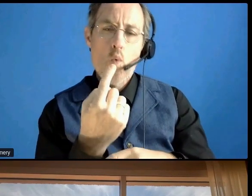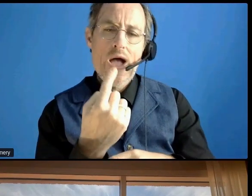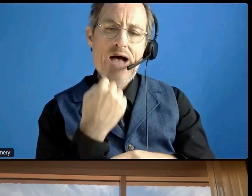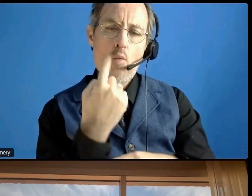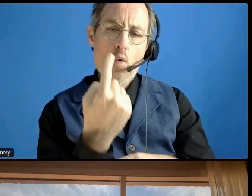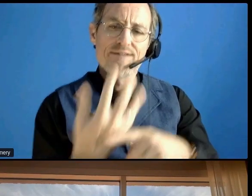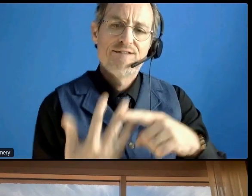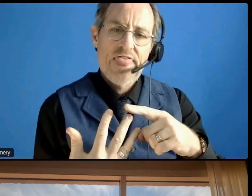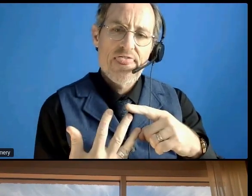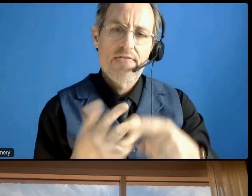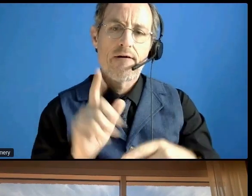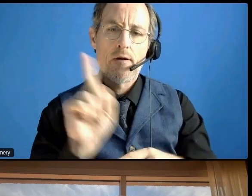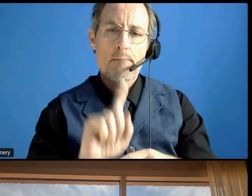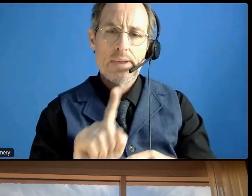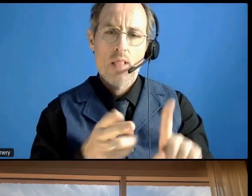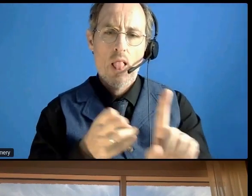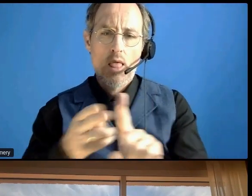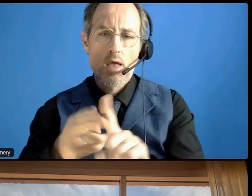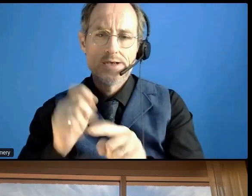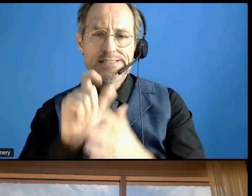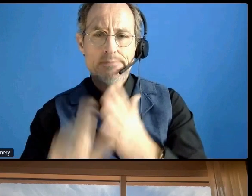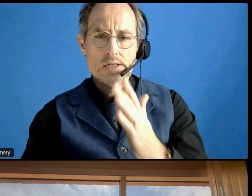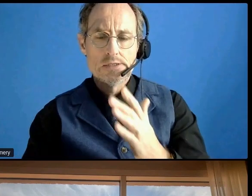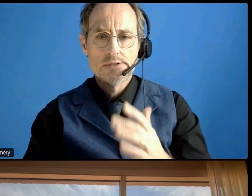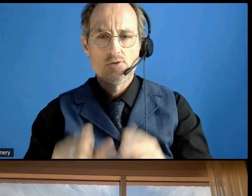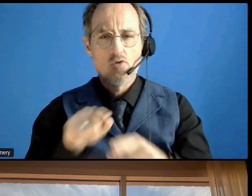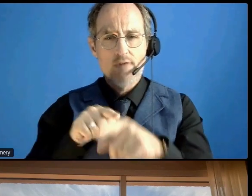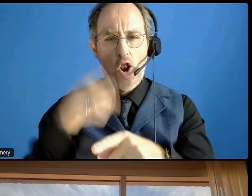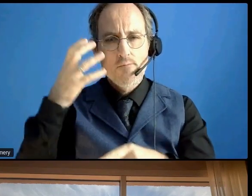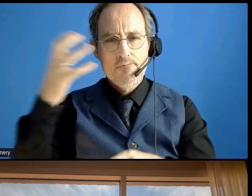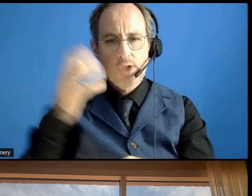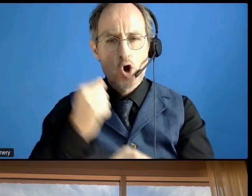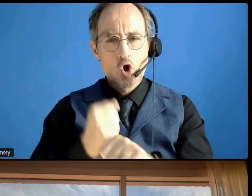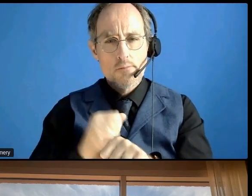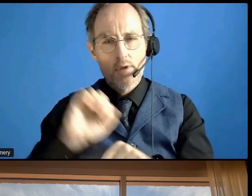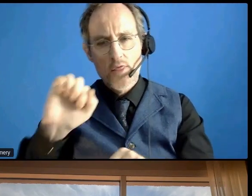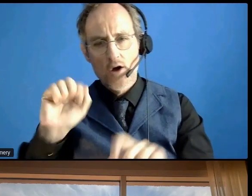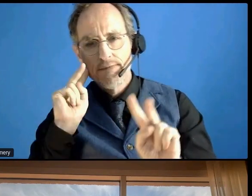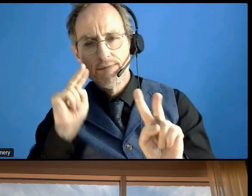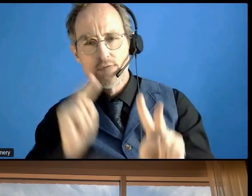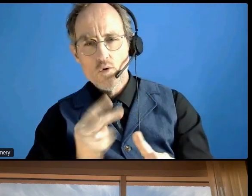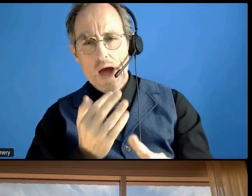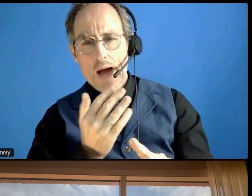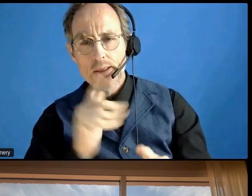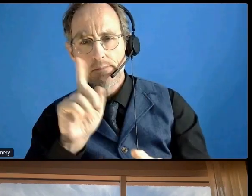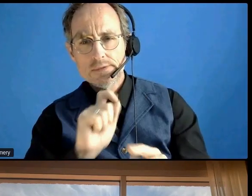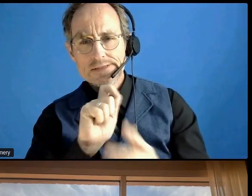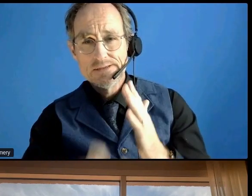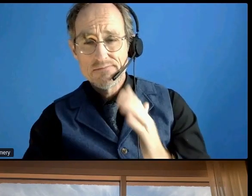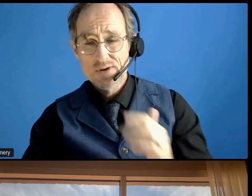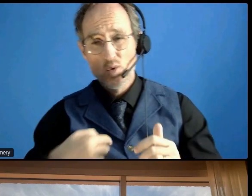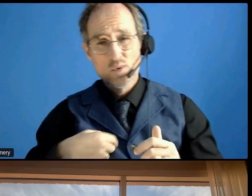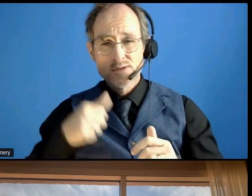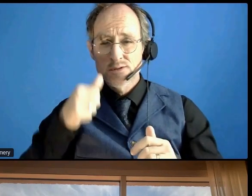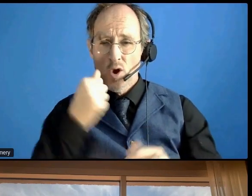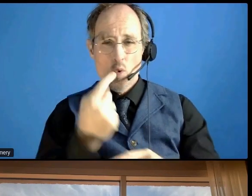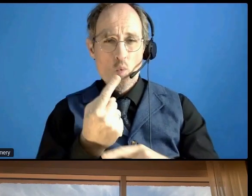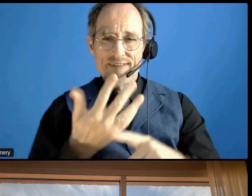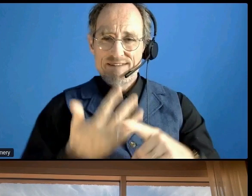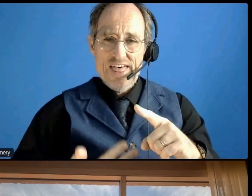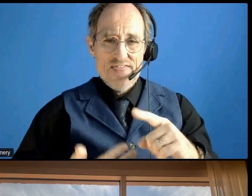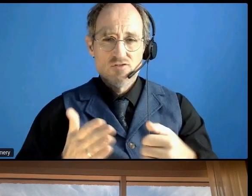a definition of being disabled, but we know many more would benefit from accessibility. So we're hitting that message home. It's